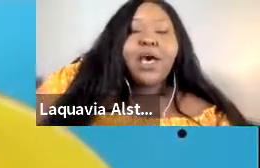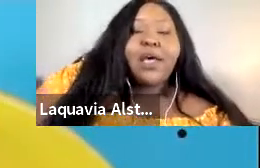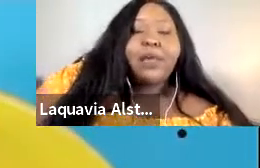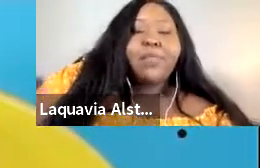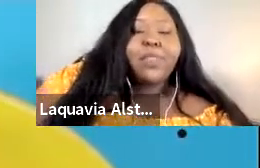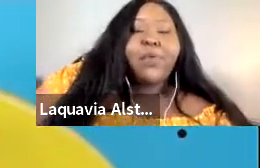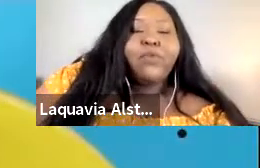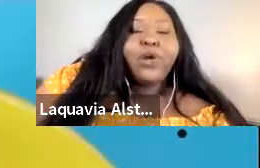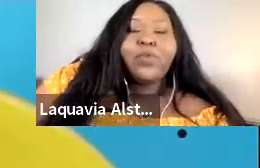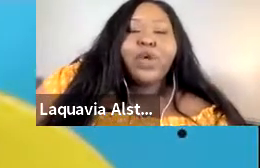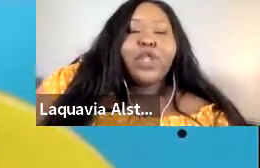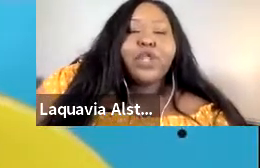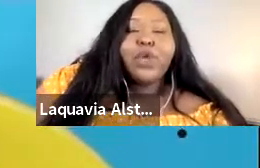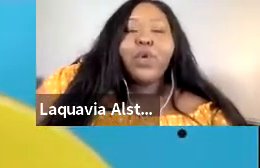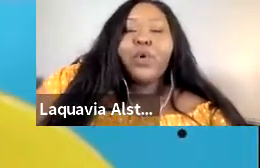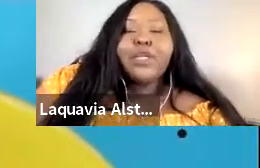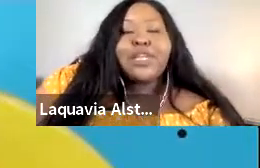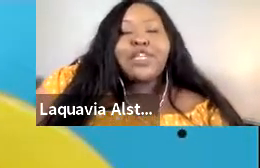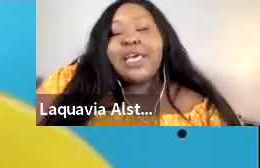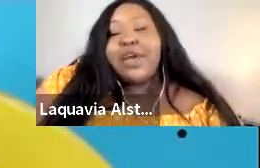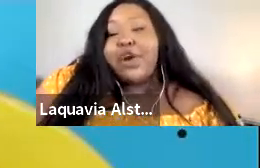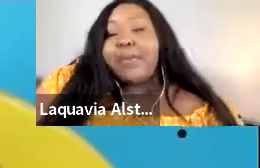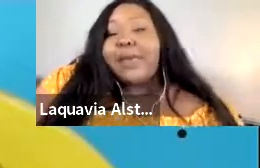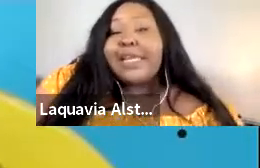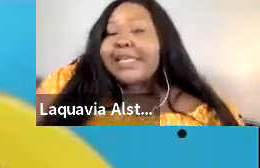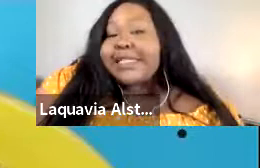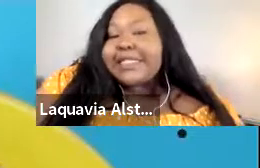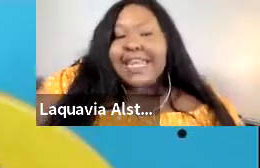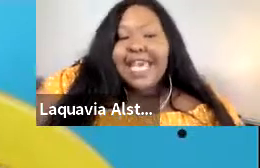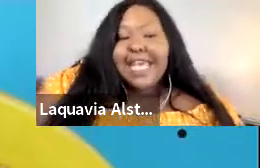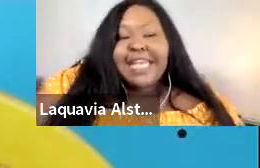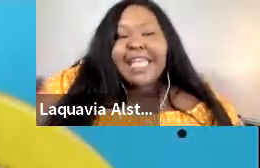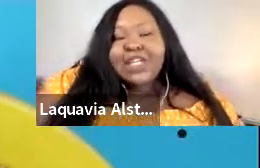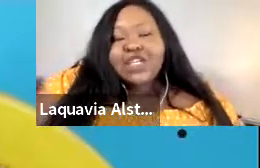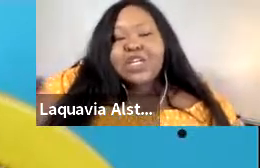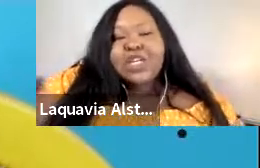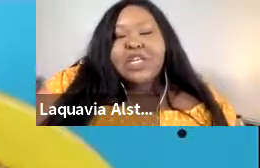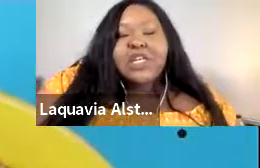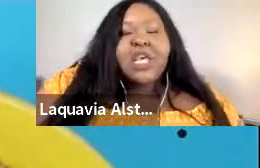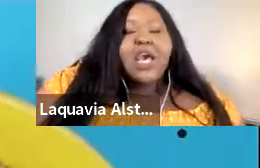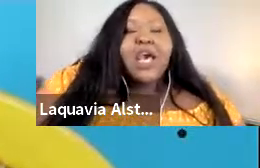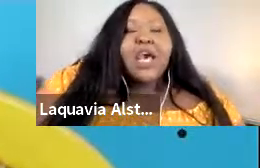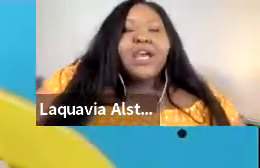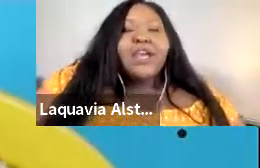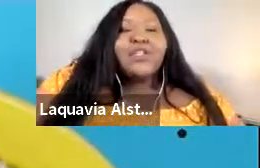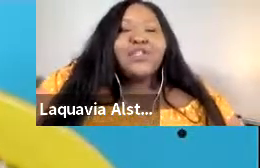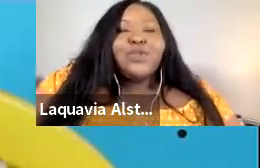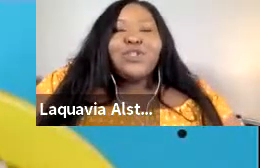meals. We've worked with local organizations like Everybody Eats and Kaya Night Kitchen to